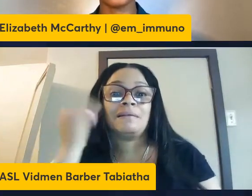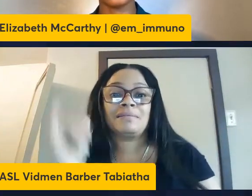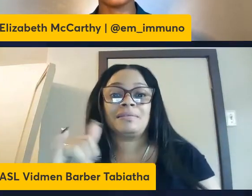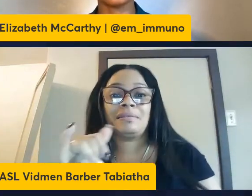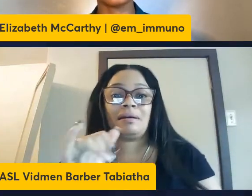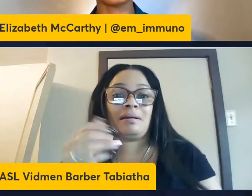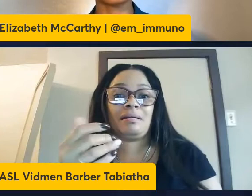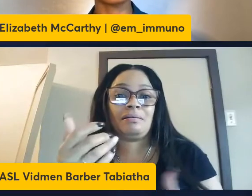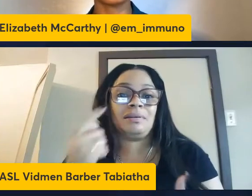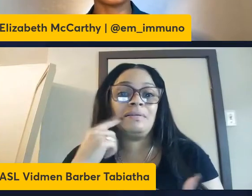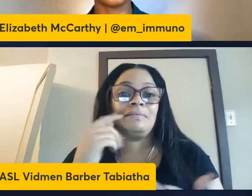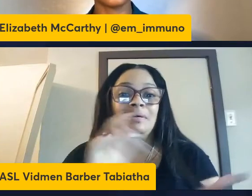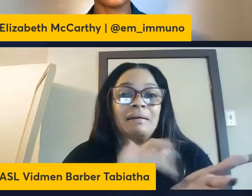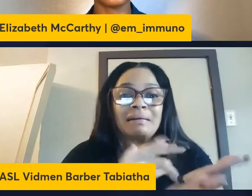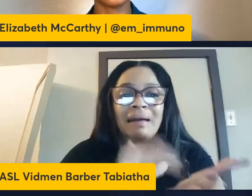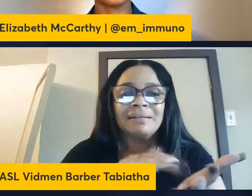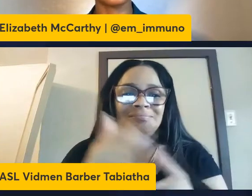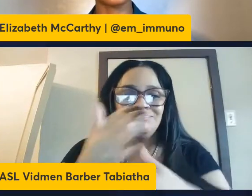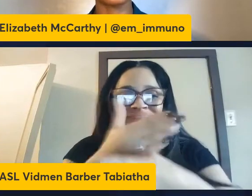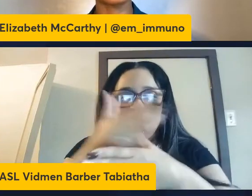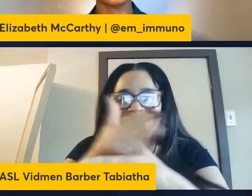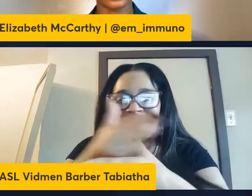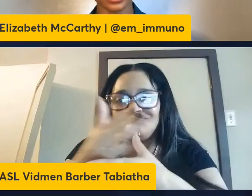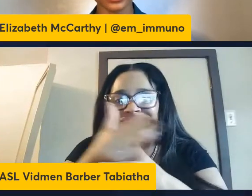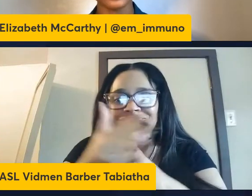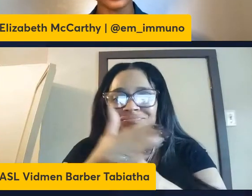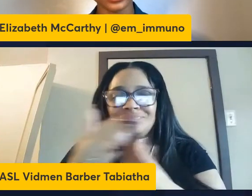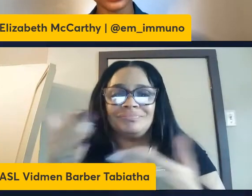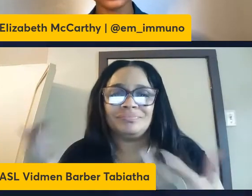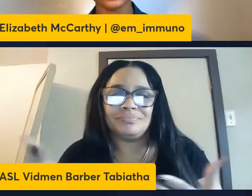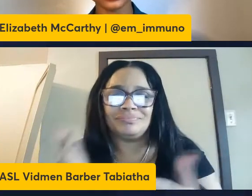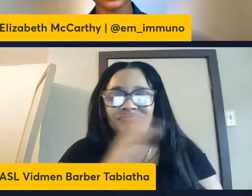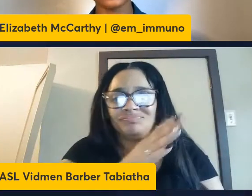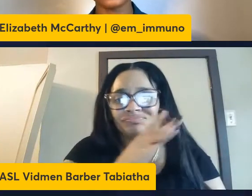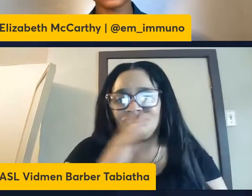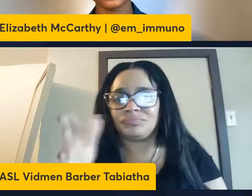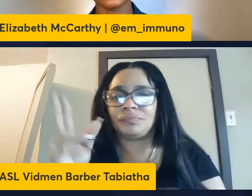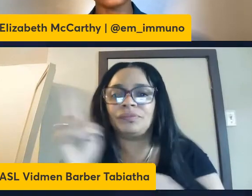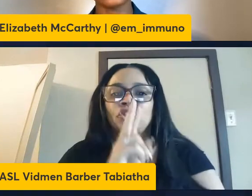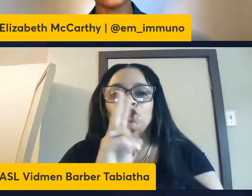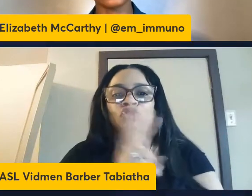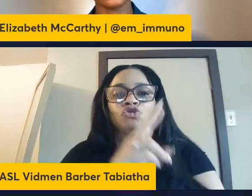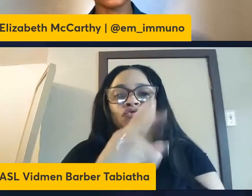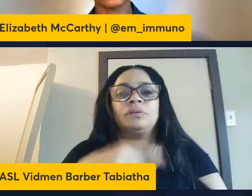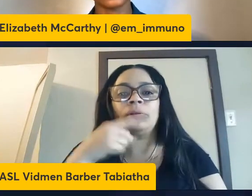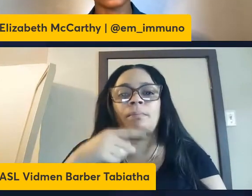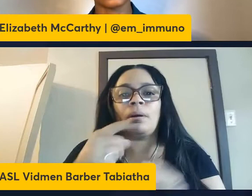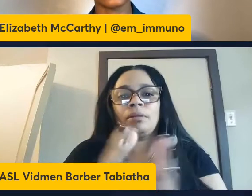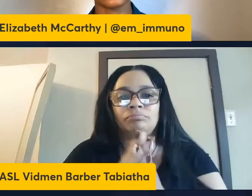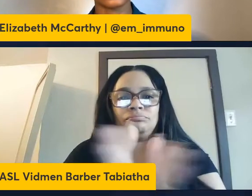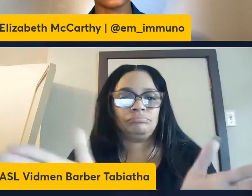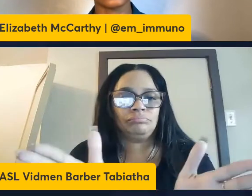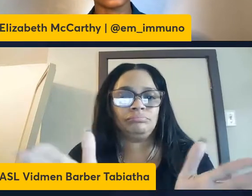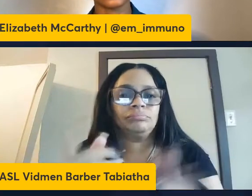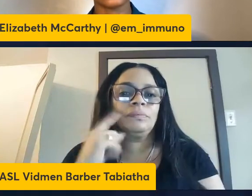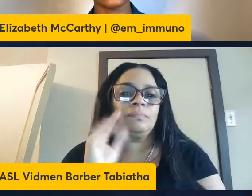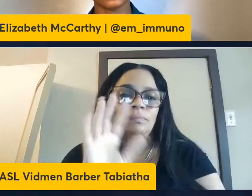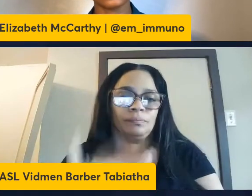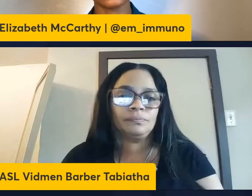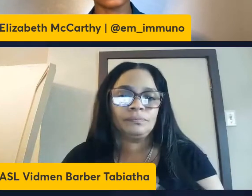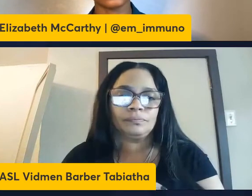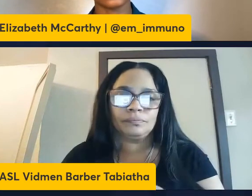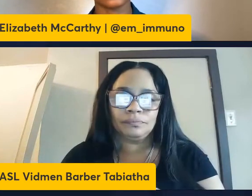is just calculating the average across rows or something, you're using somebody's public package to then apply that to your code.